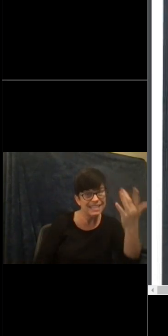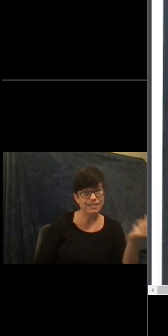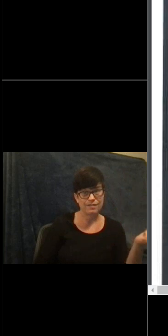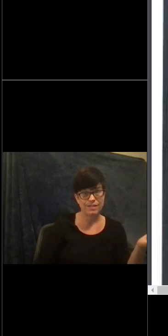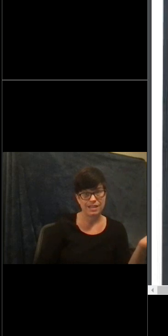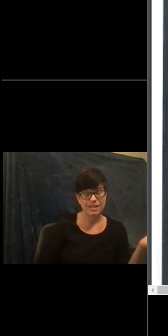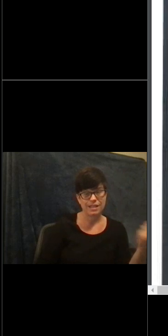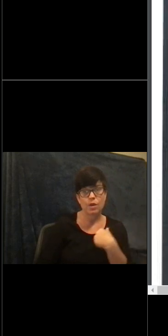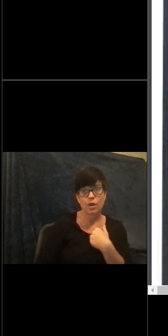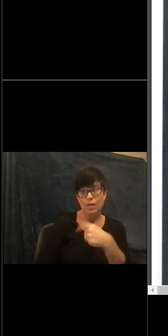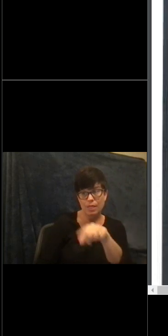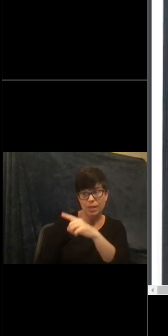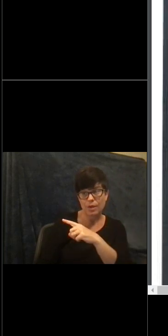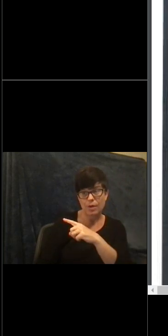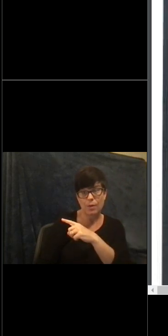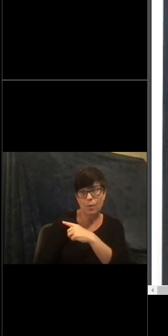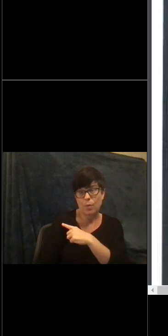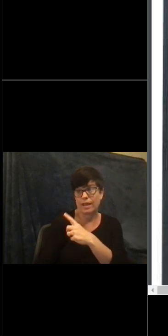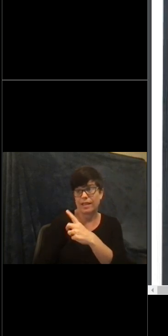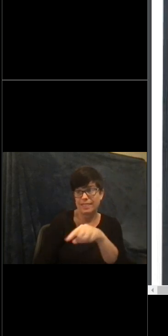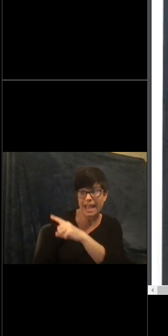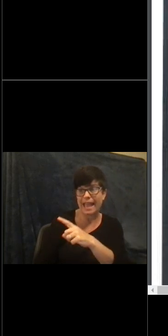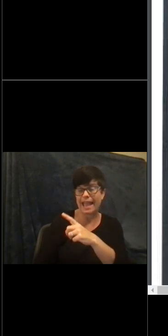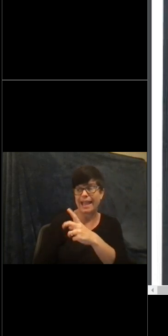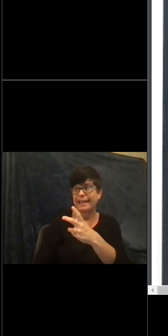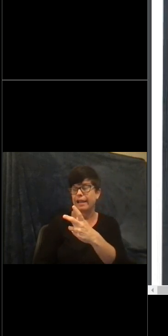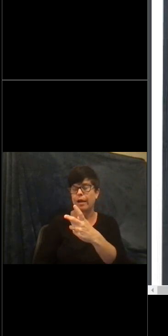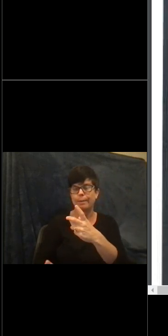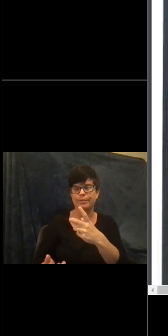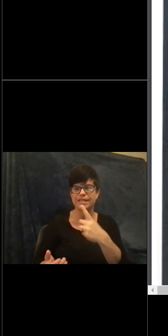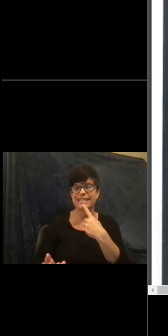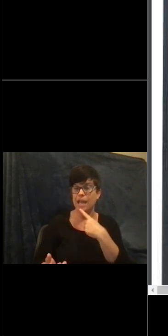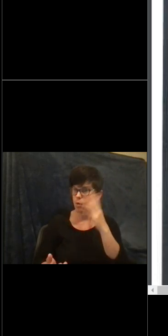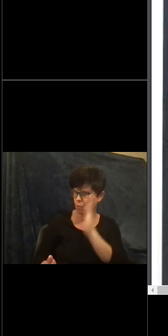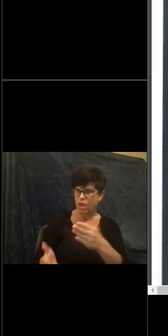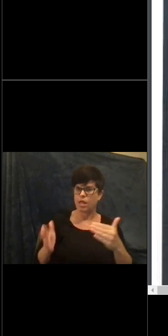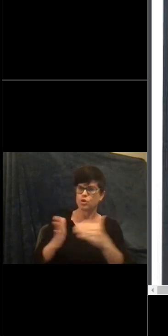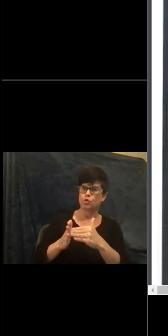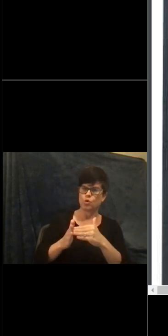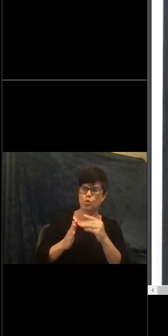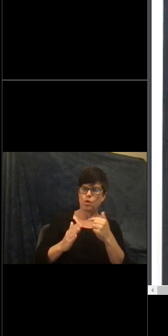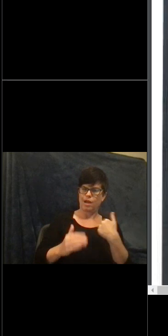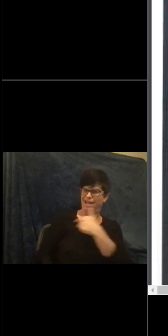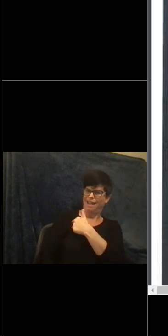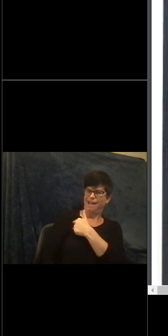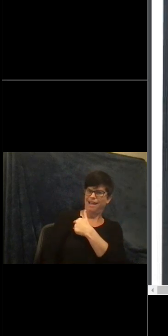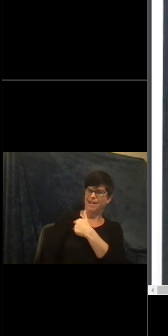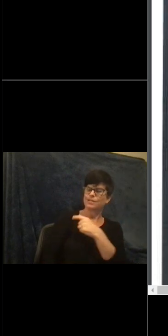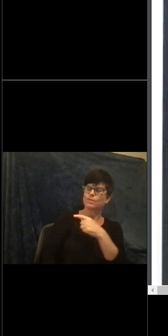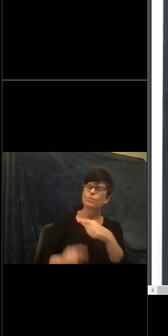eaten, and I cannot get behind an approval for this extension without